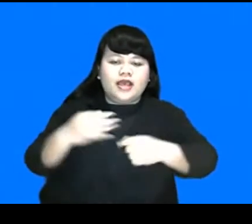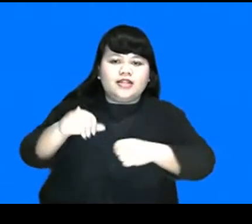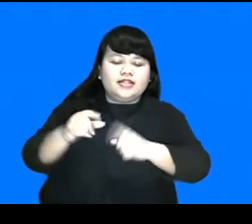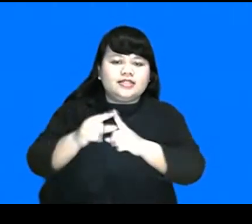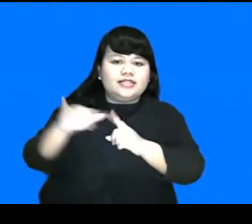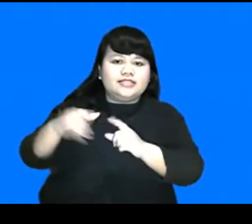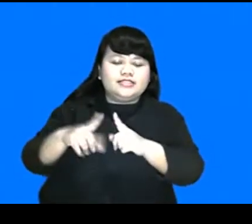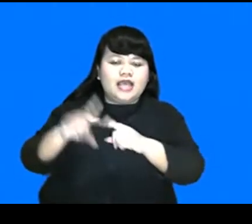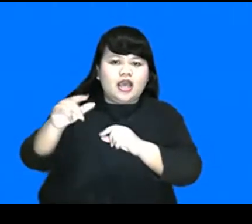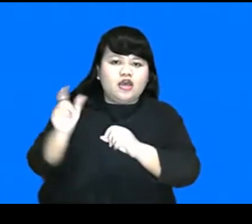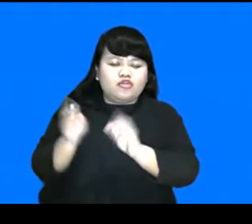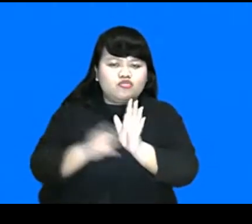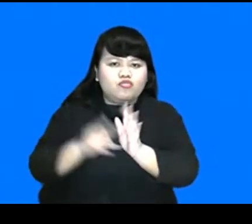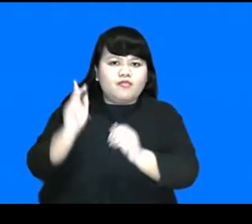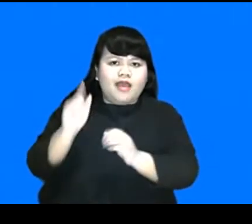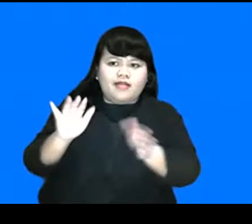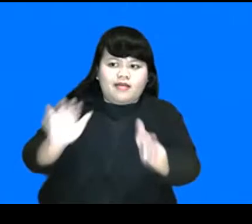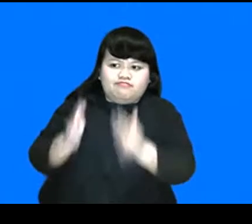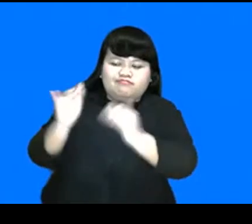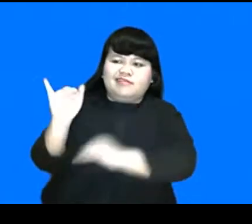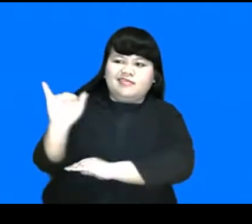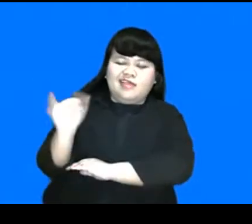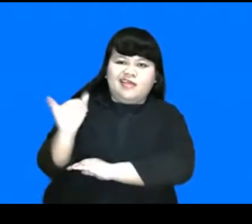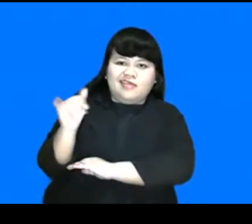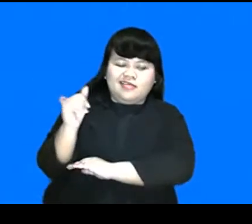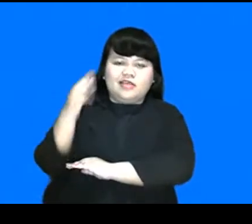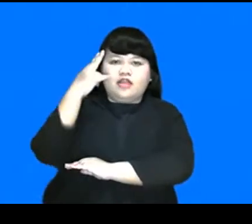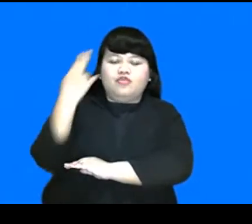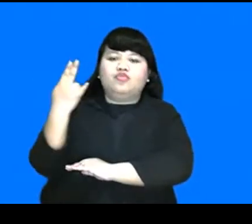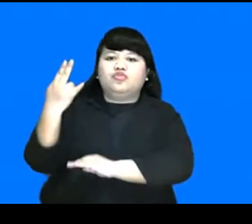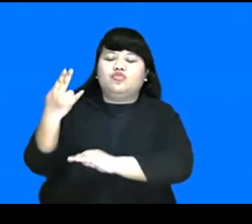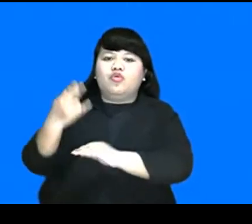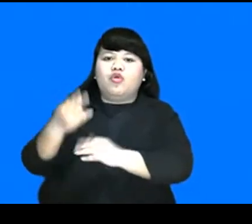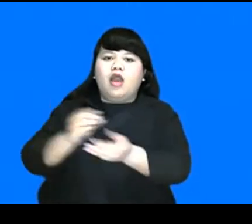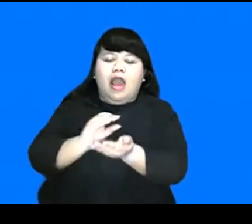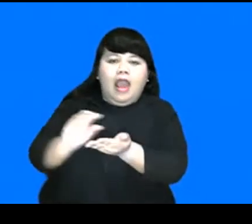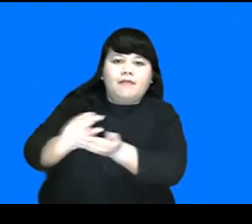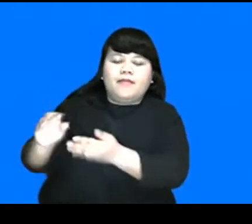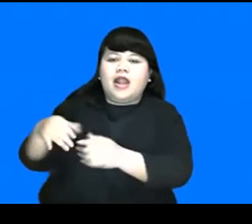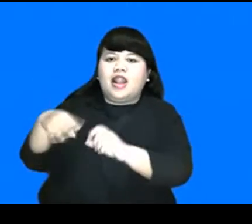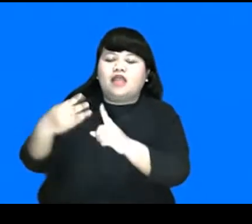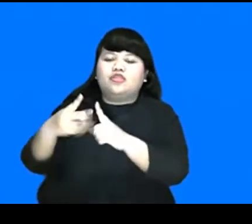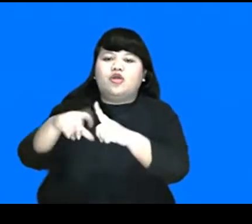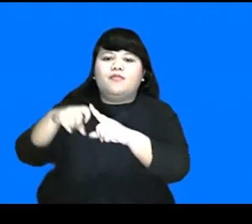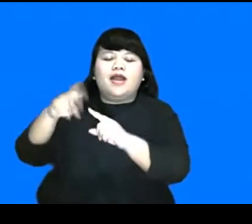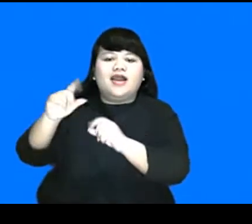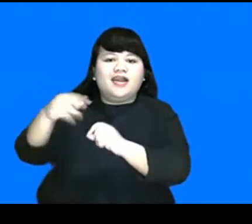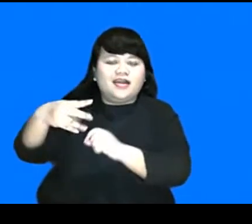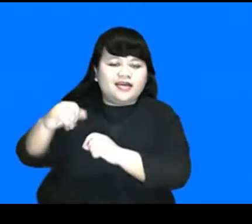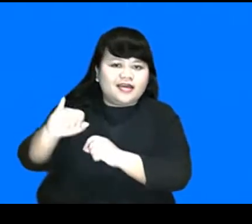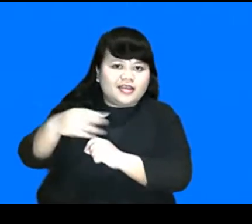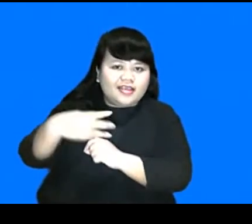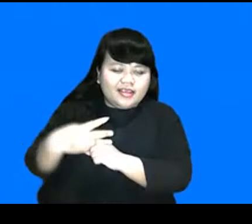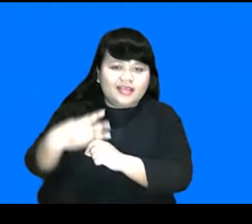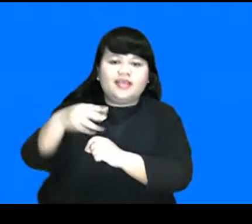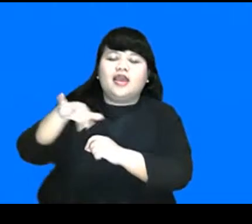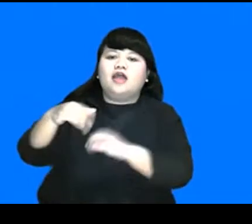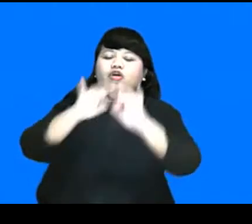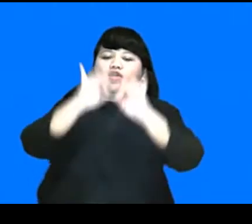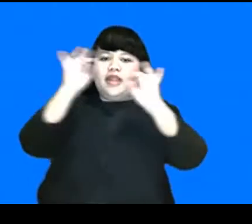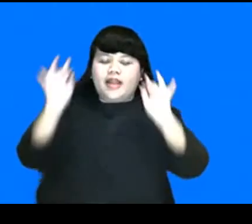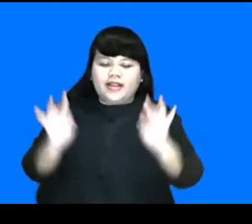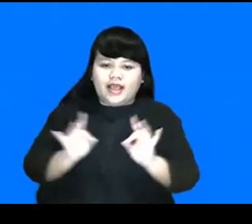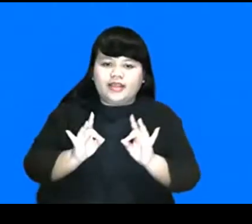family has Bakri Foundation. Melinda and Bill has their own foundation as well. Is there a way